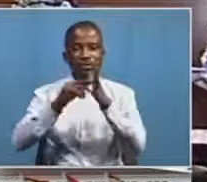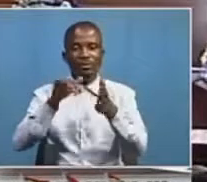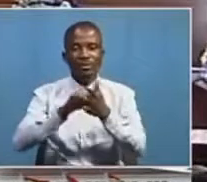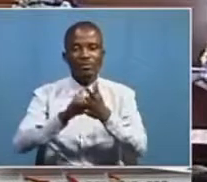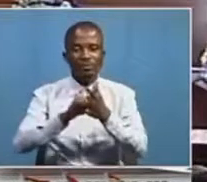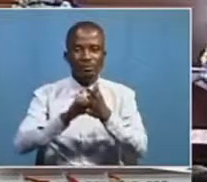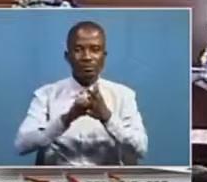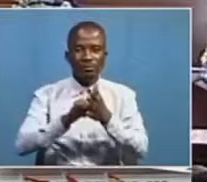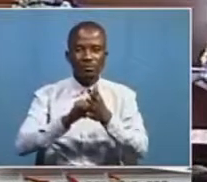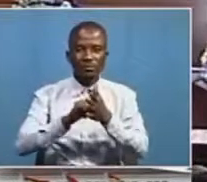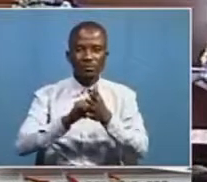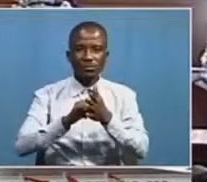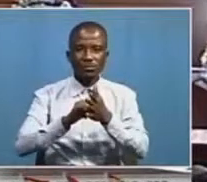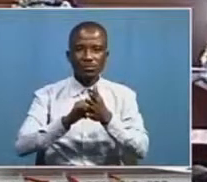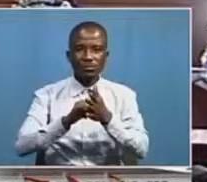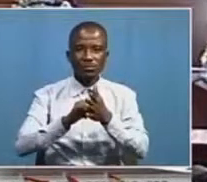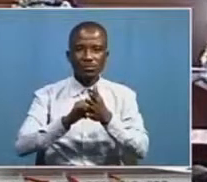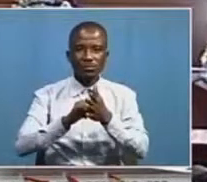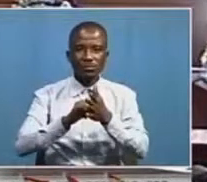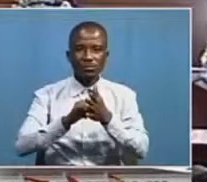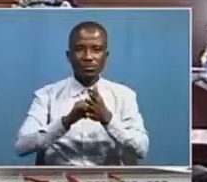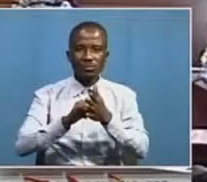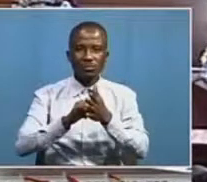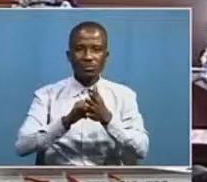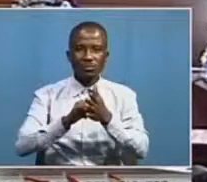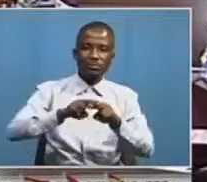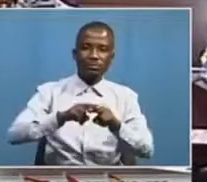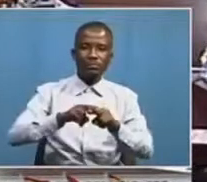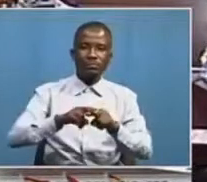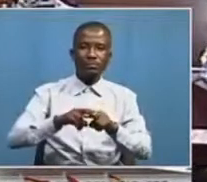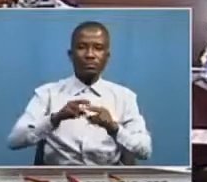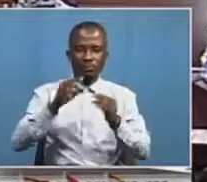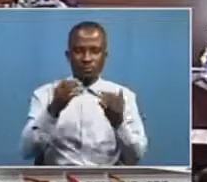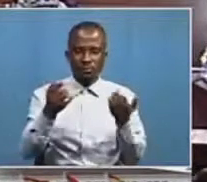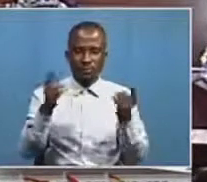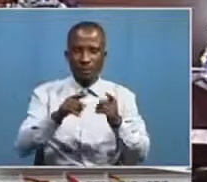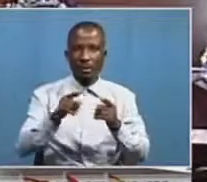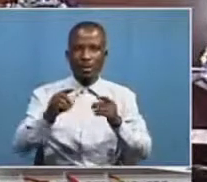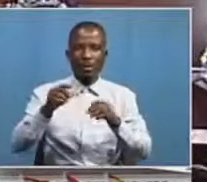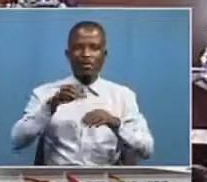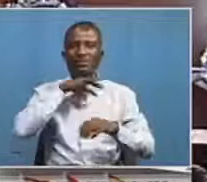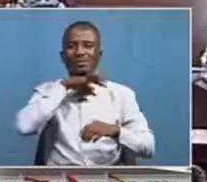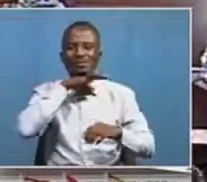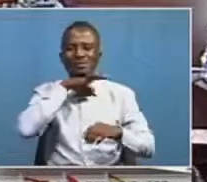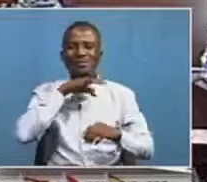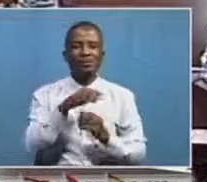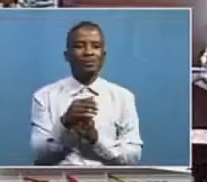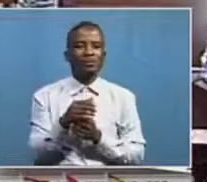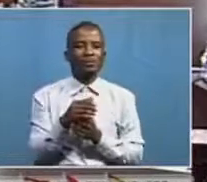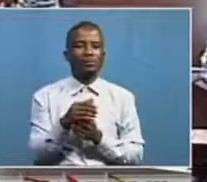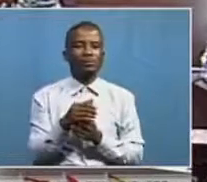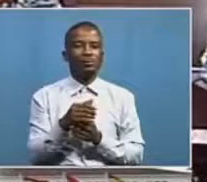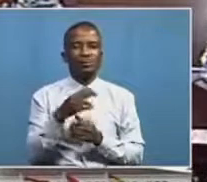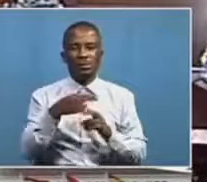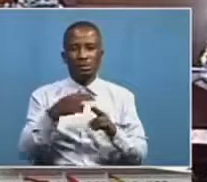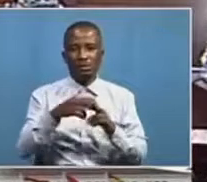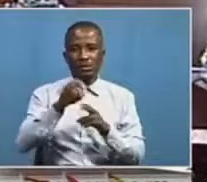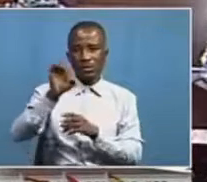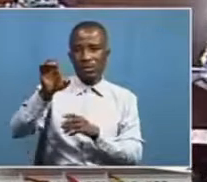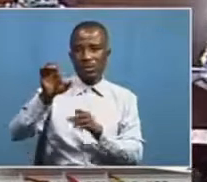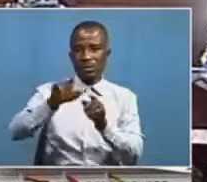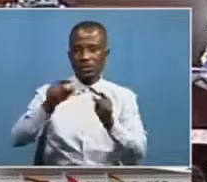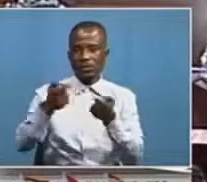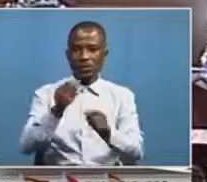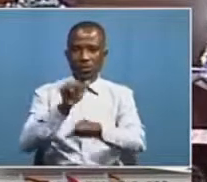vote pardon very serious, since its occurrence undermines the integrity of an election. Its impact being